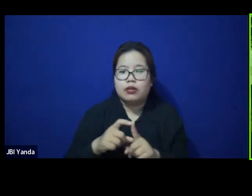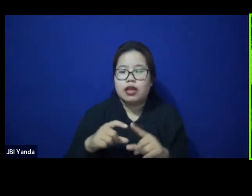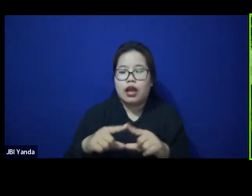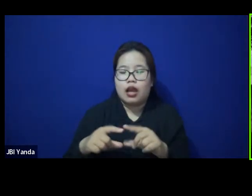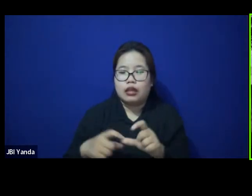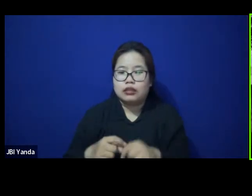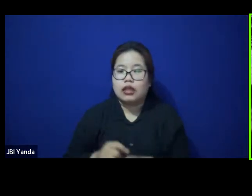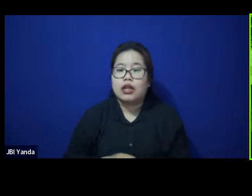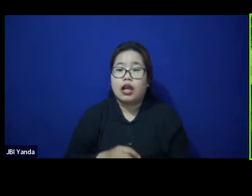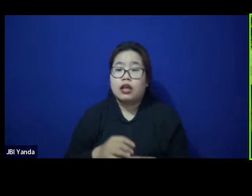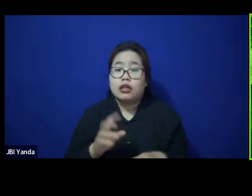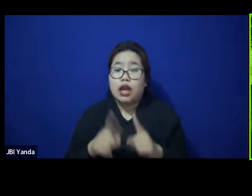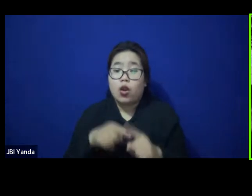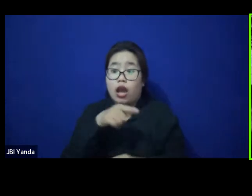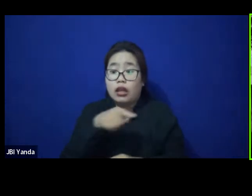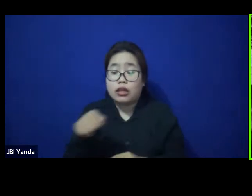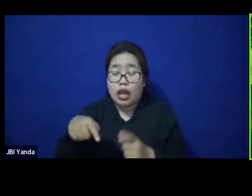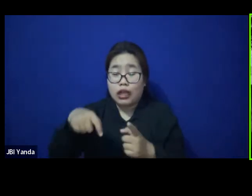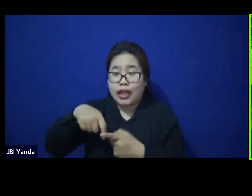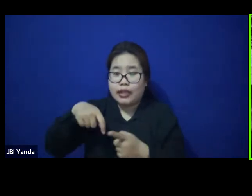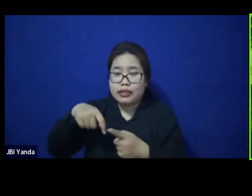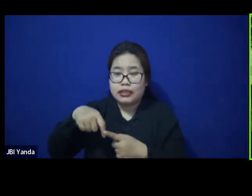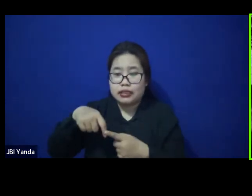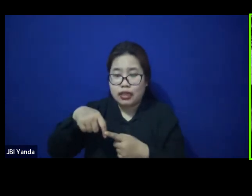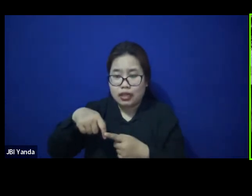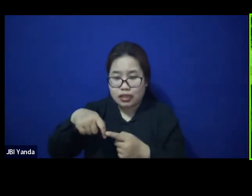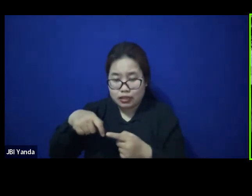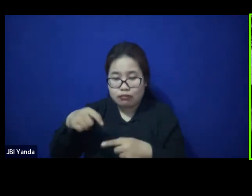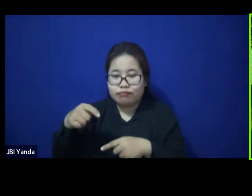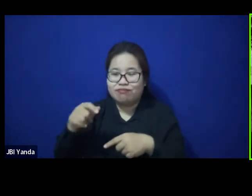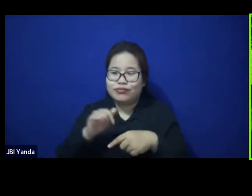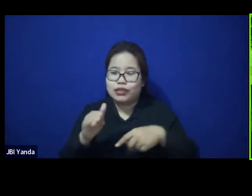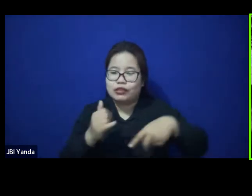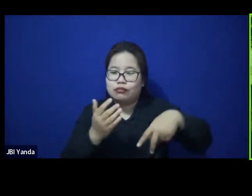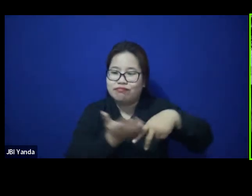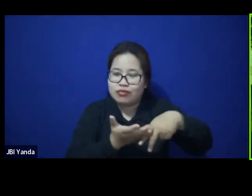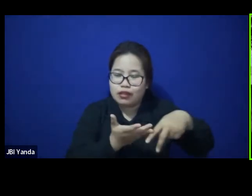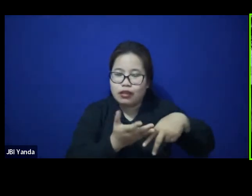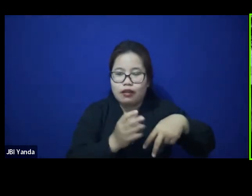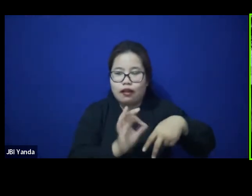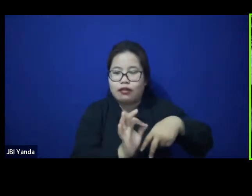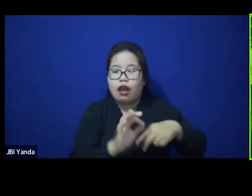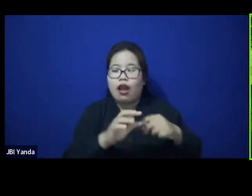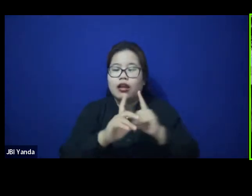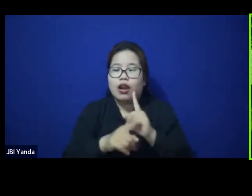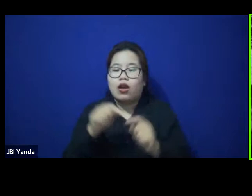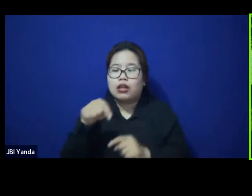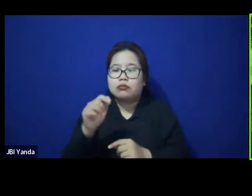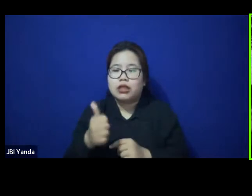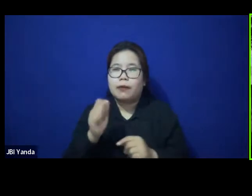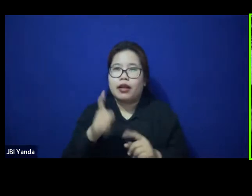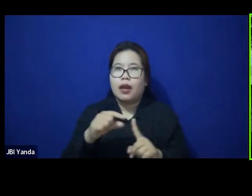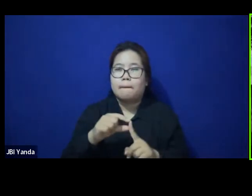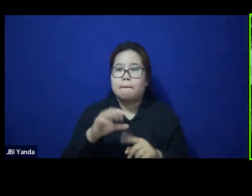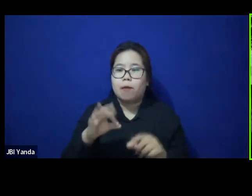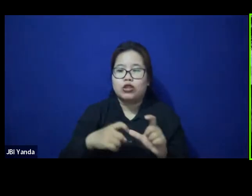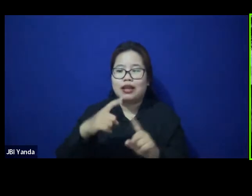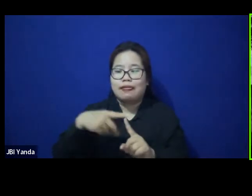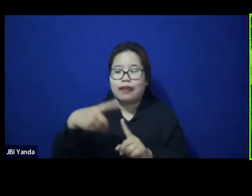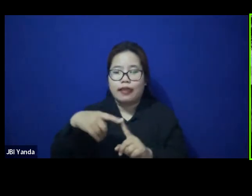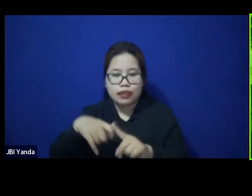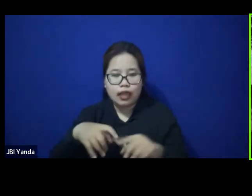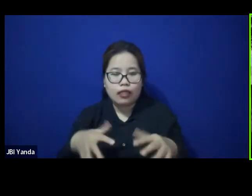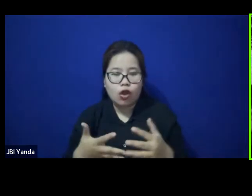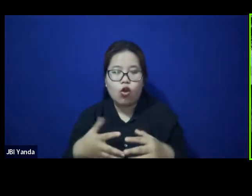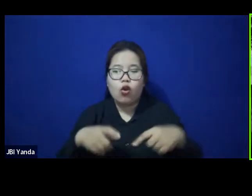you're in hospital where you have a temporary prosthetic while your stump heals and things are treated that